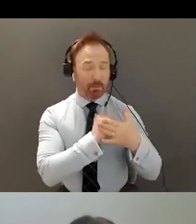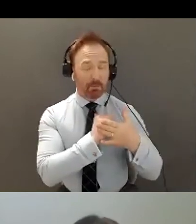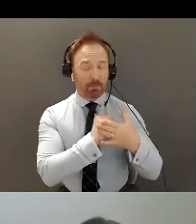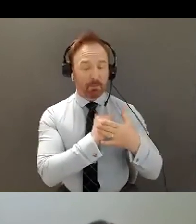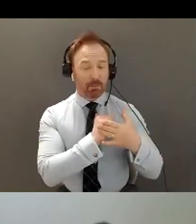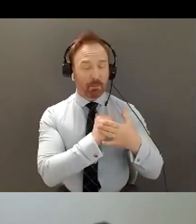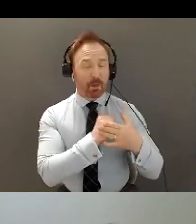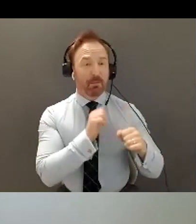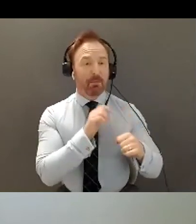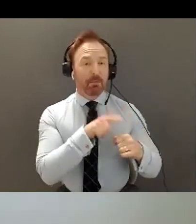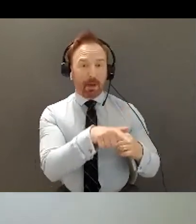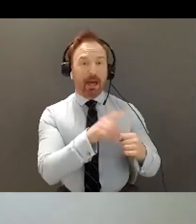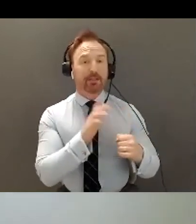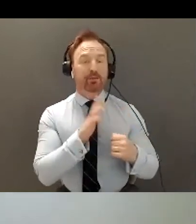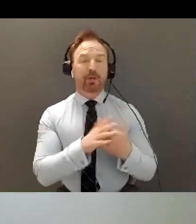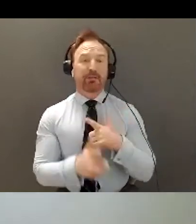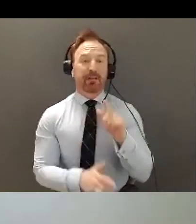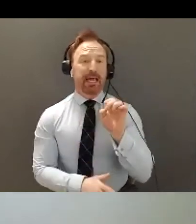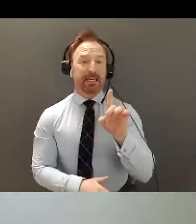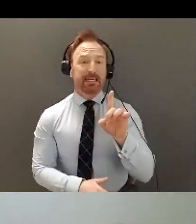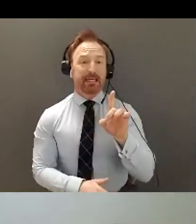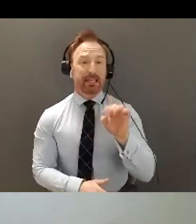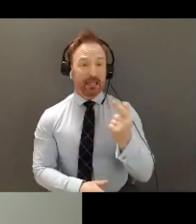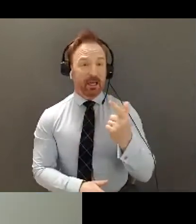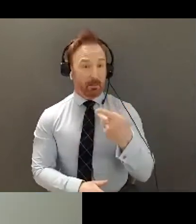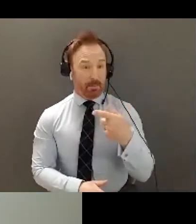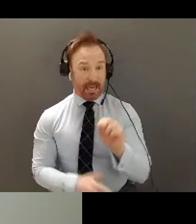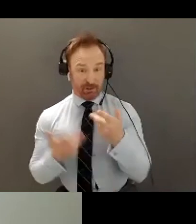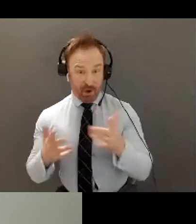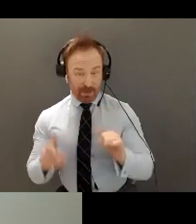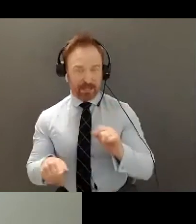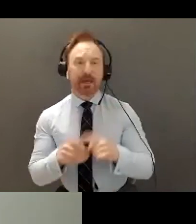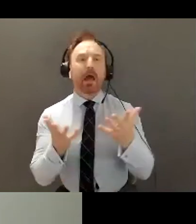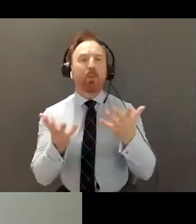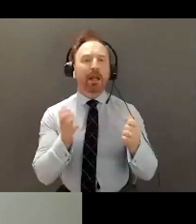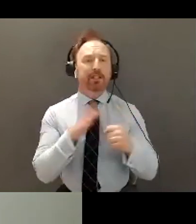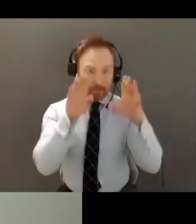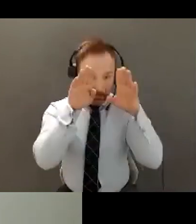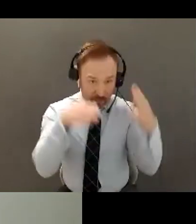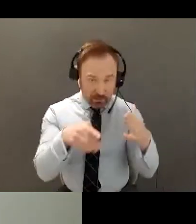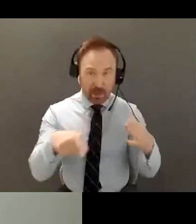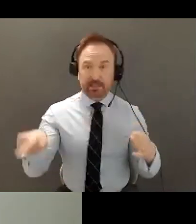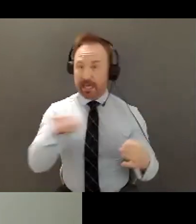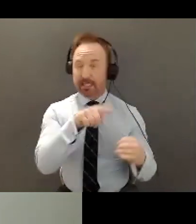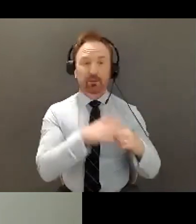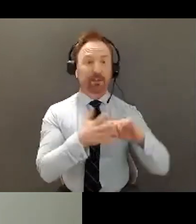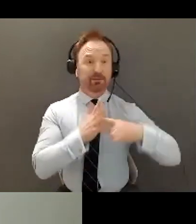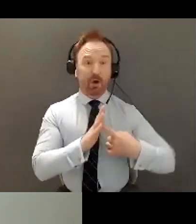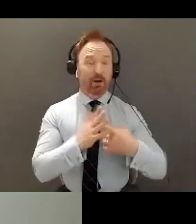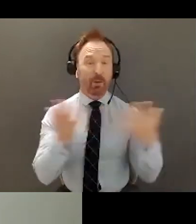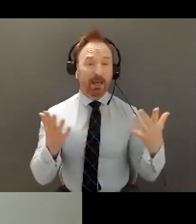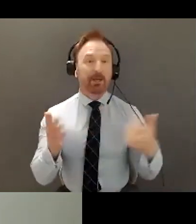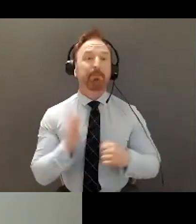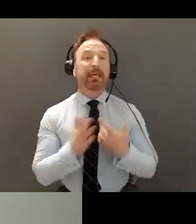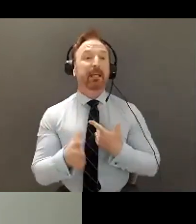already existing landing pages. But again, I want to just focus this conversation on how everybody can help for free or can get started for free, sorry.